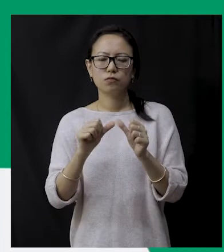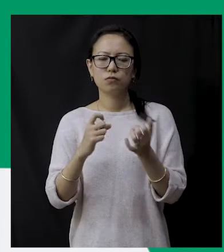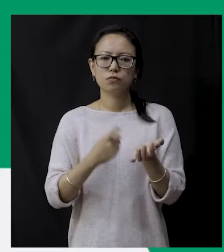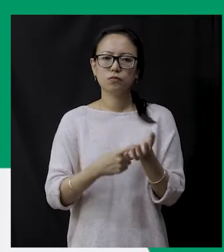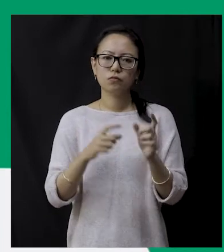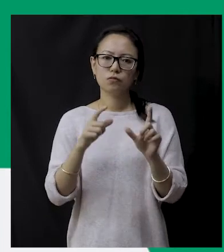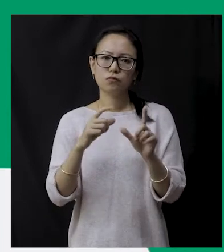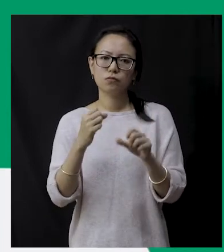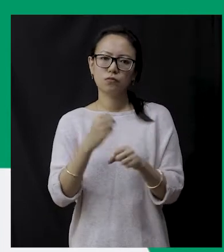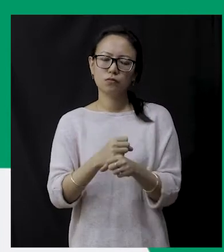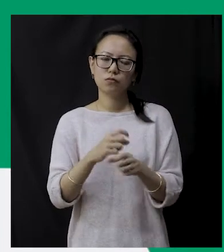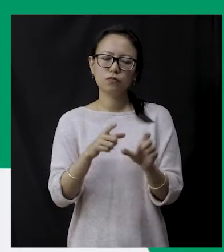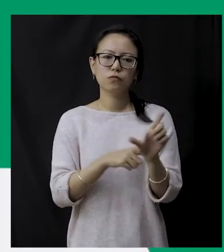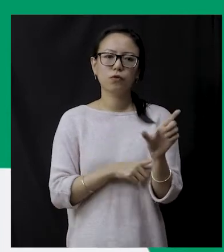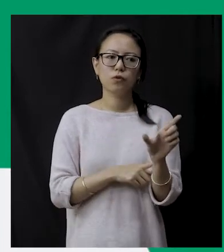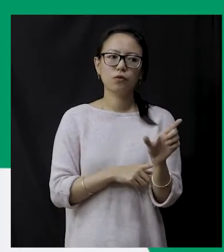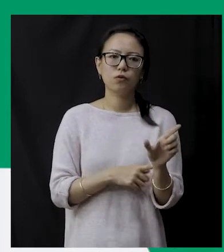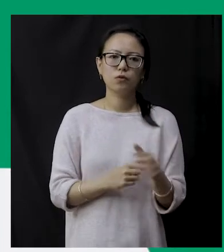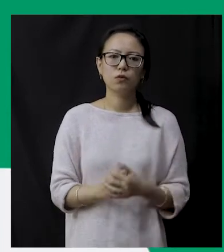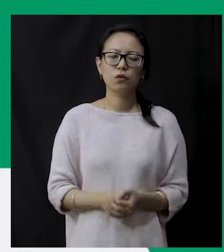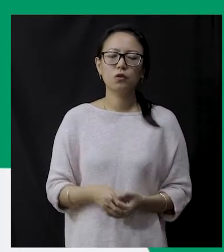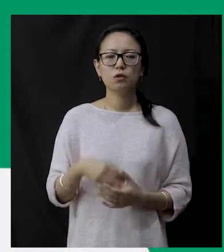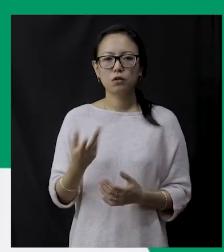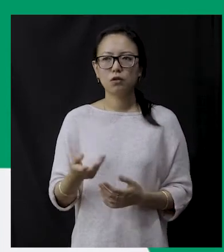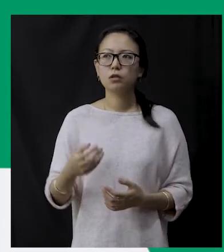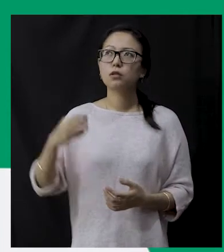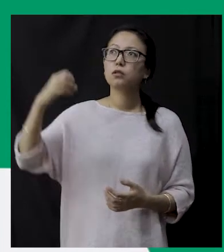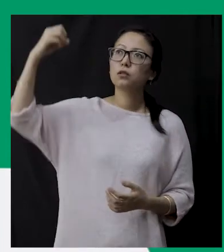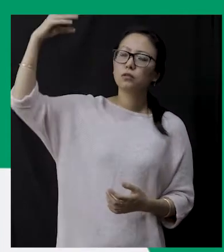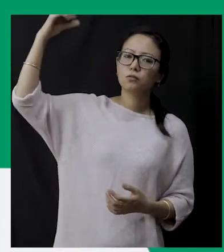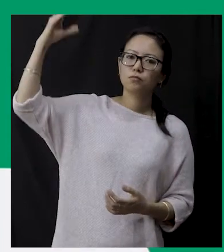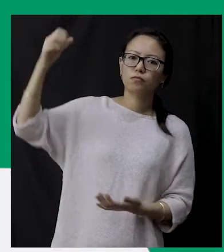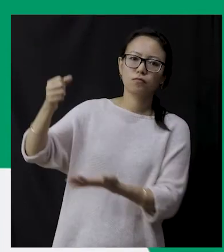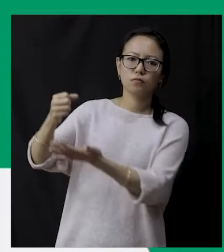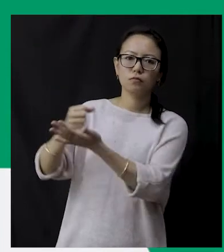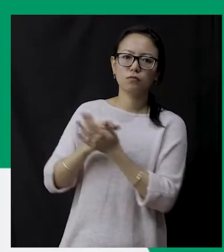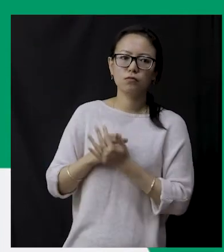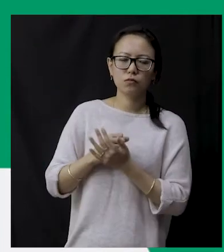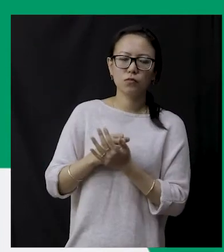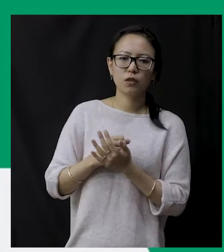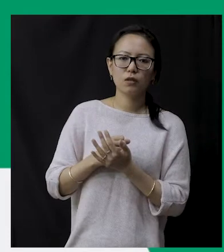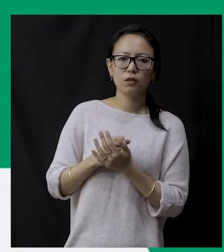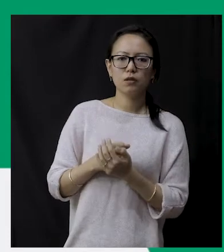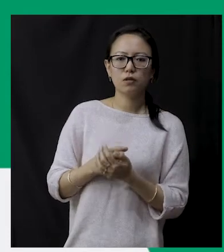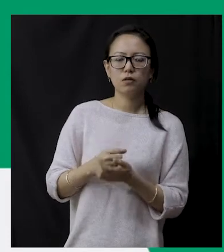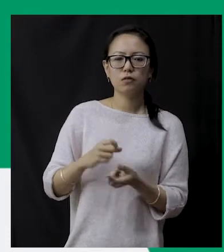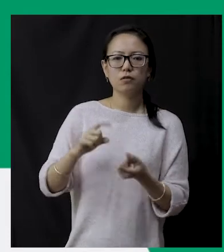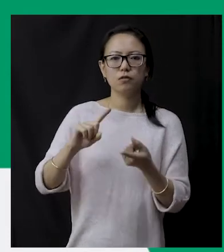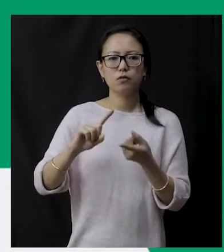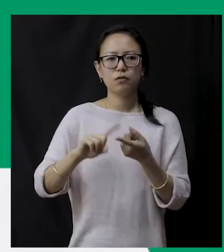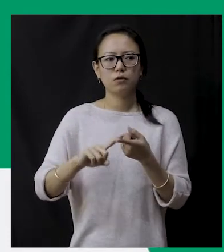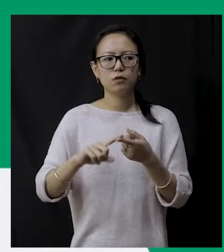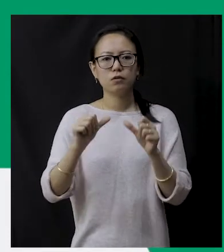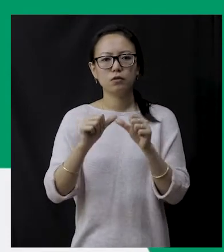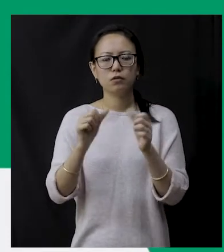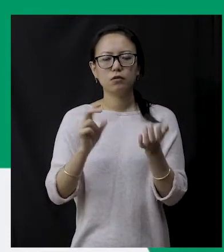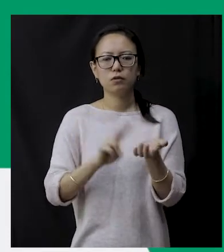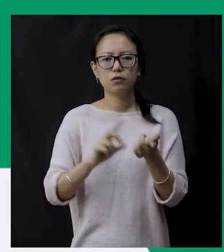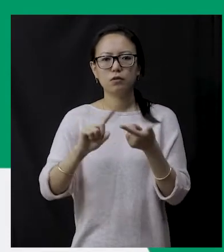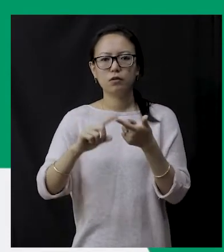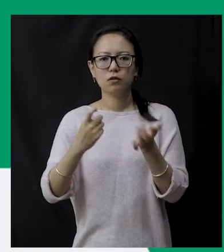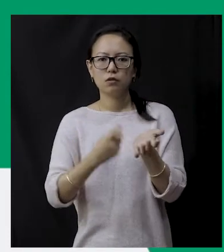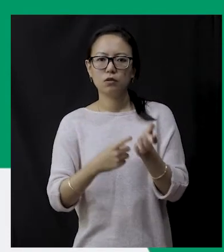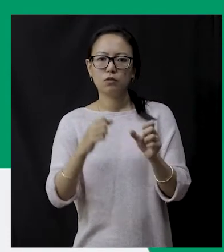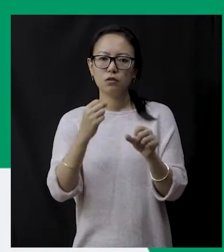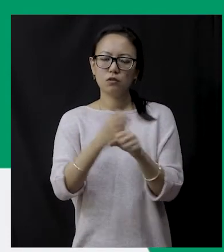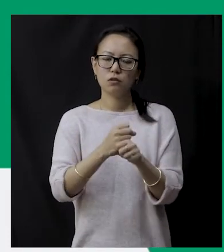light. We human beings are dependent on the energy of the sun,